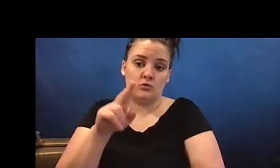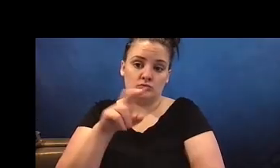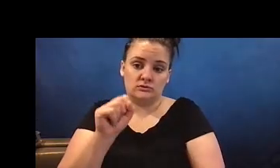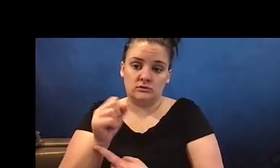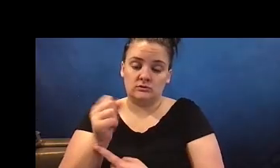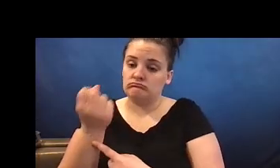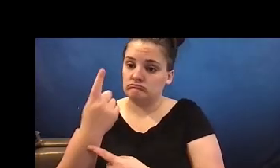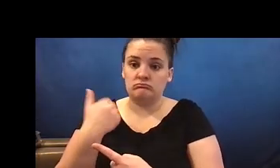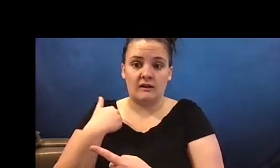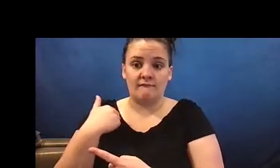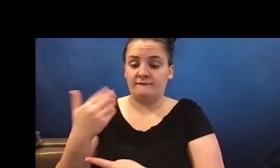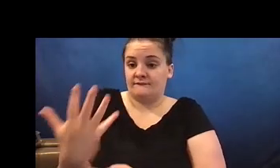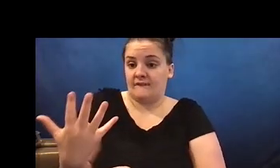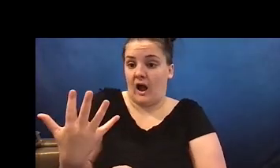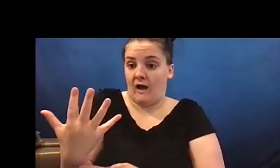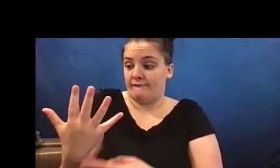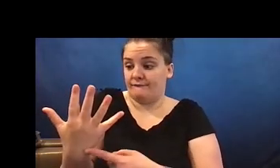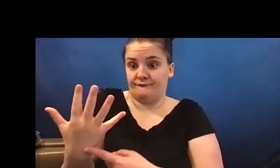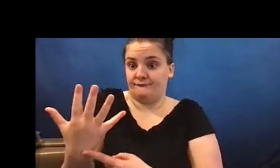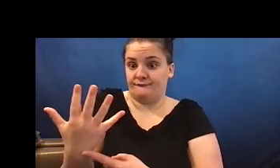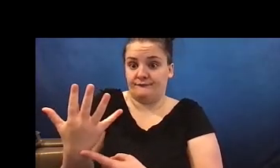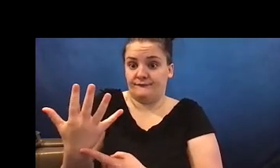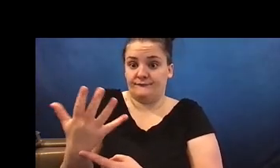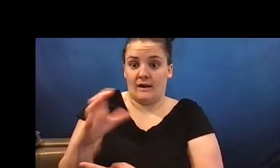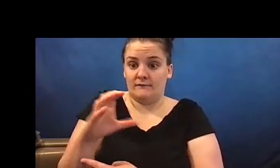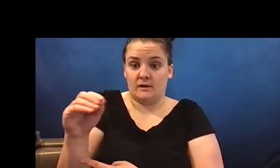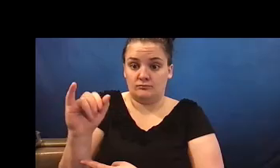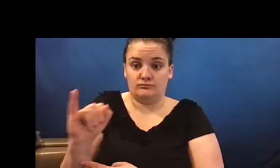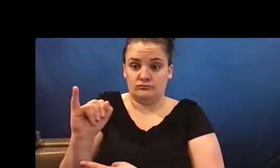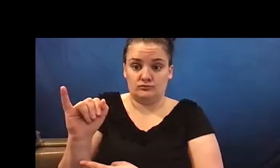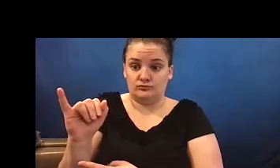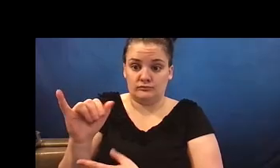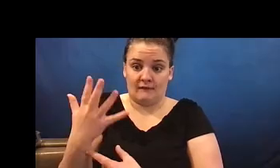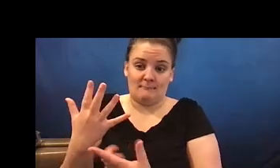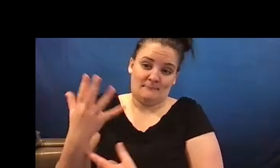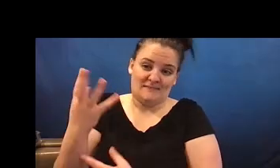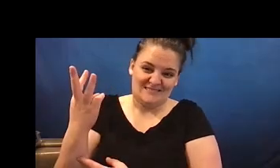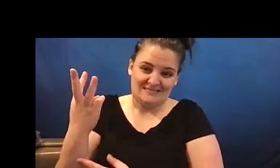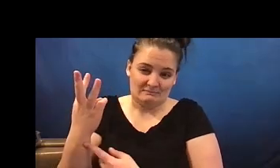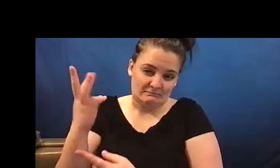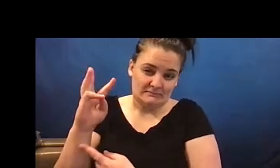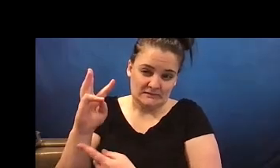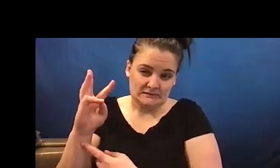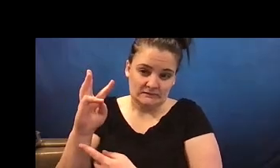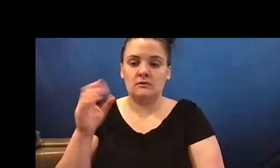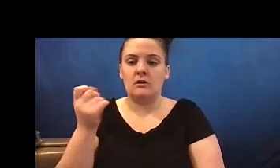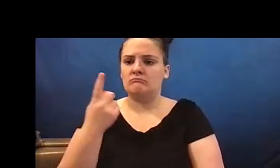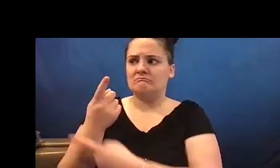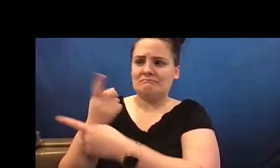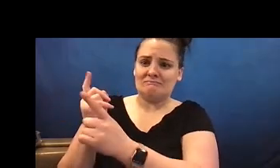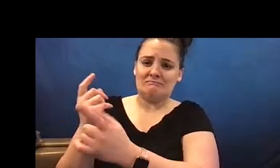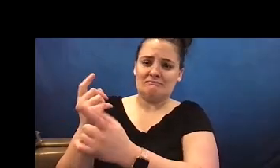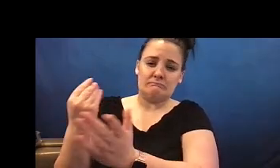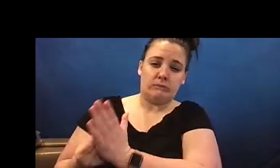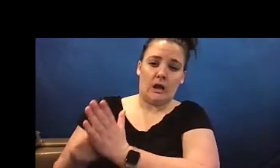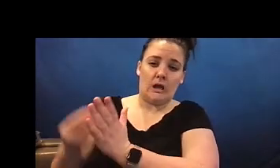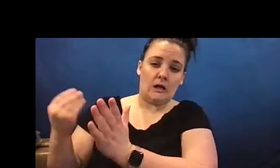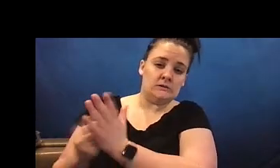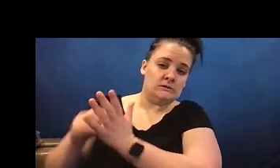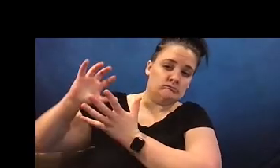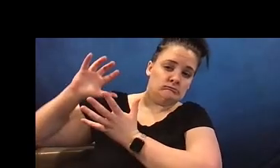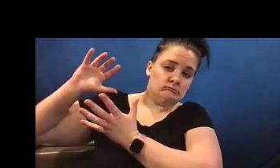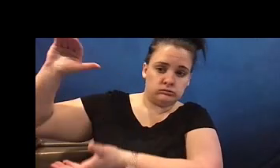There are really 5 payers, maybe 6. They have a lot of money. And so their